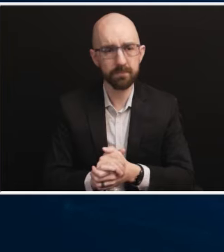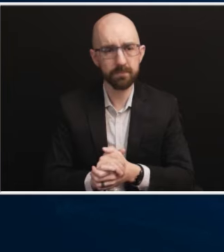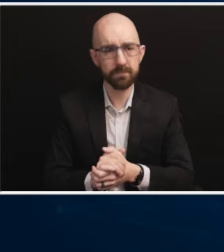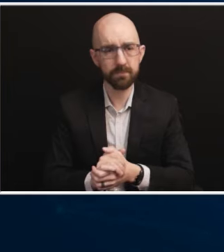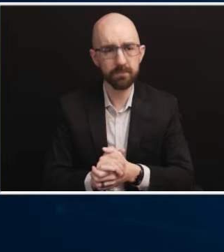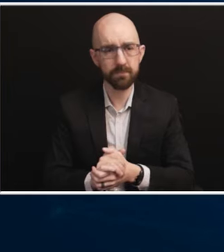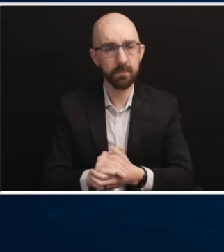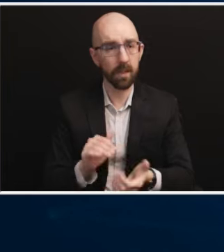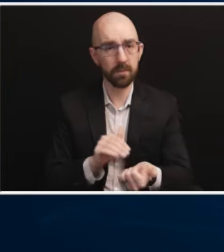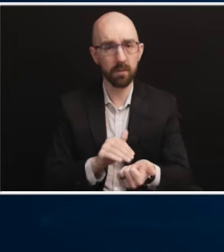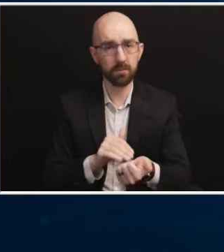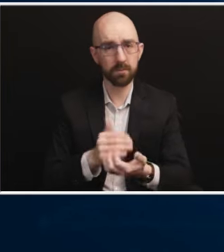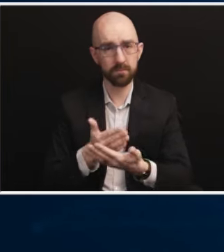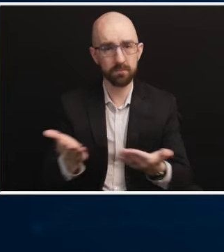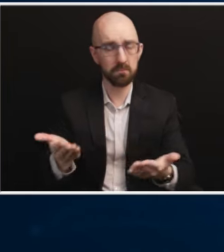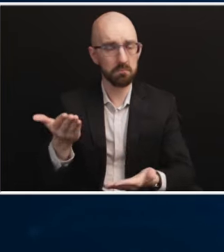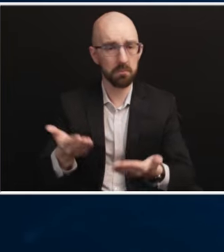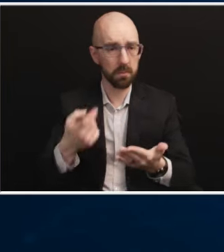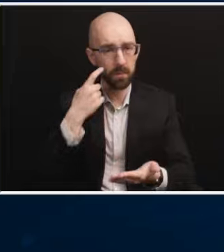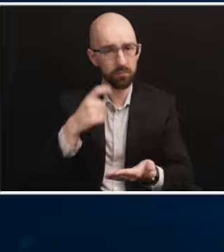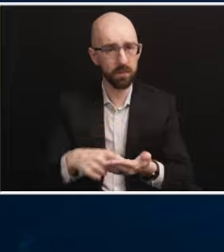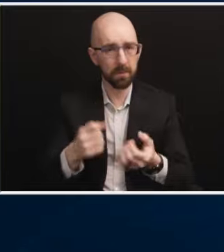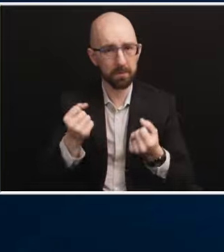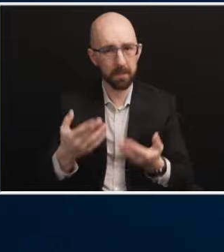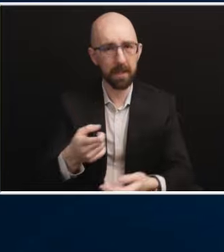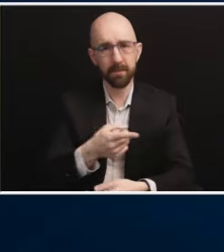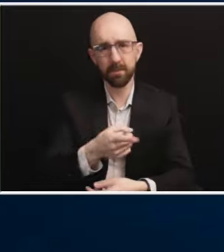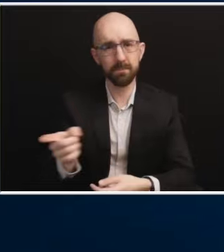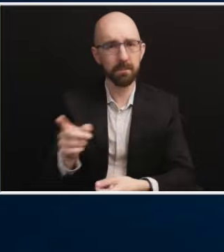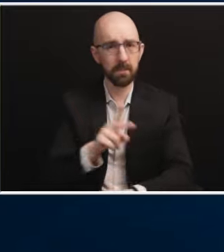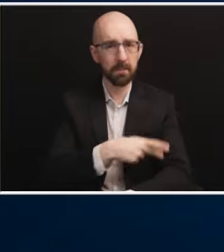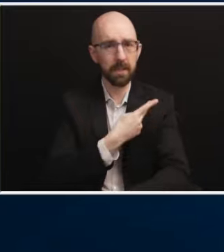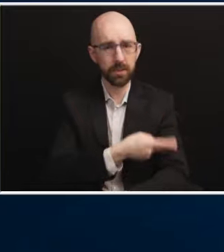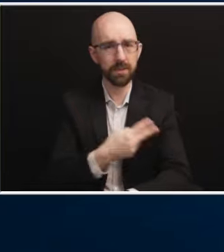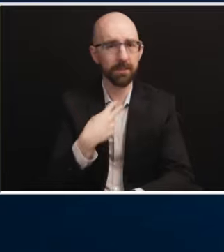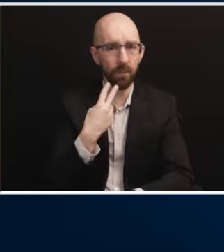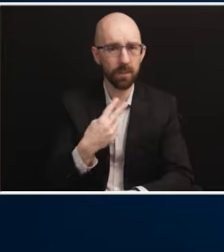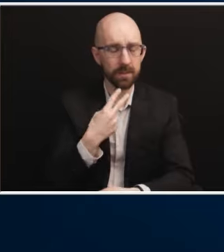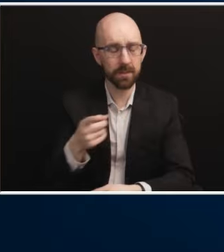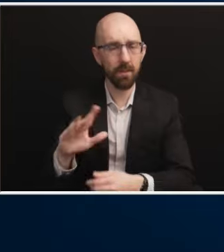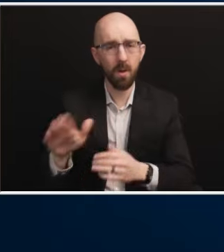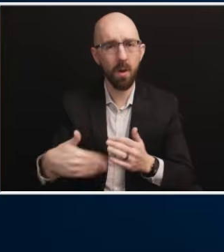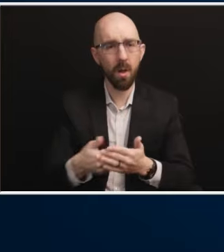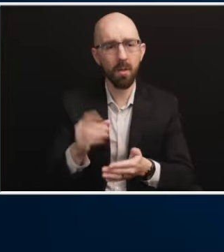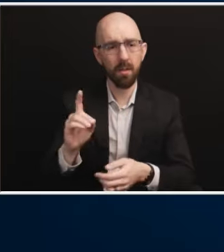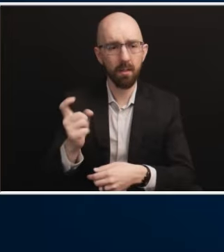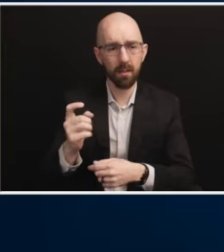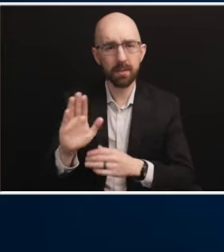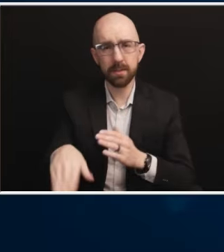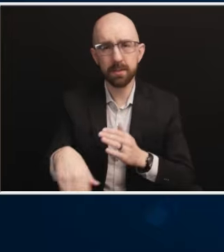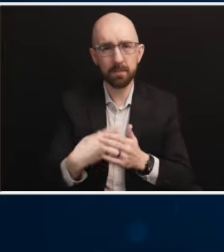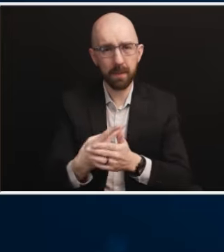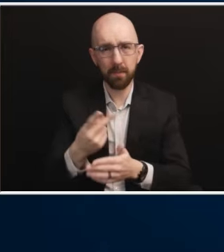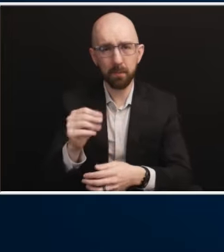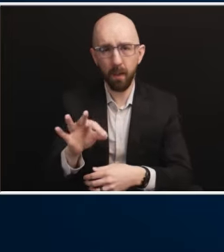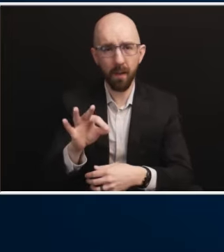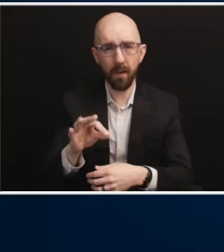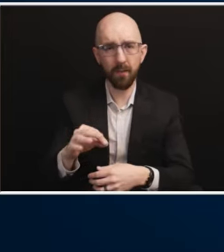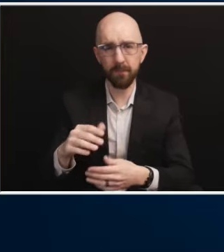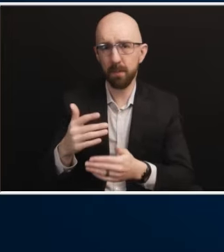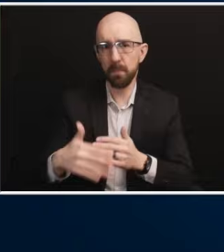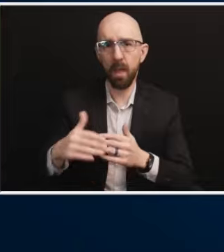Doctors, you probably recognize many of these patients' voices. They were all diagnosed with some type of blood cancer. They received their